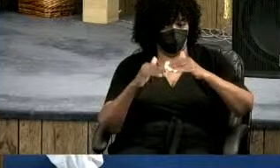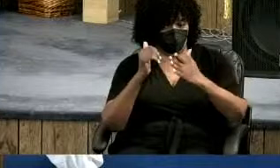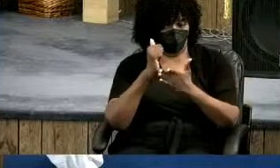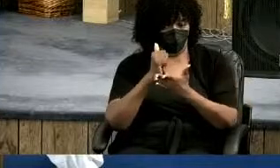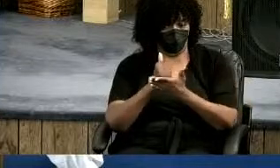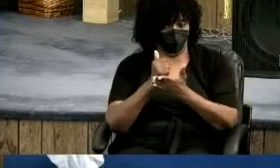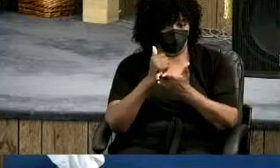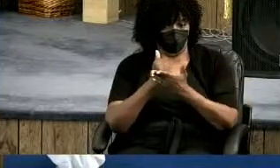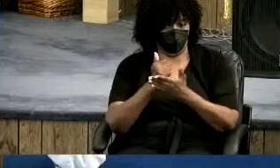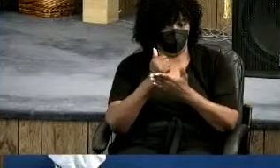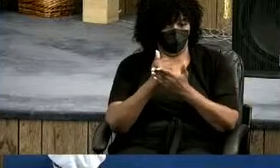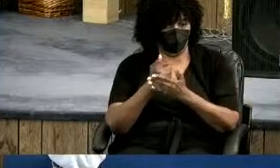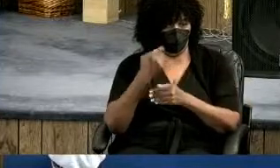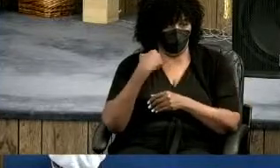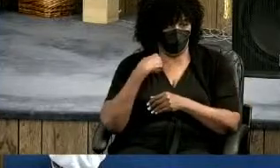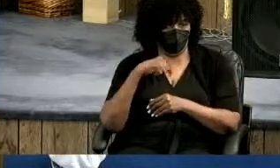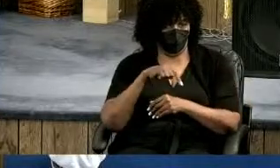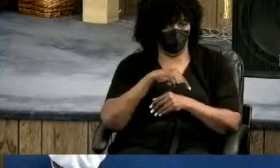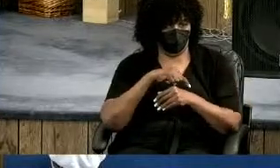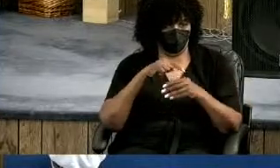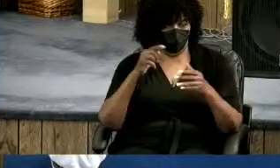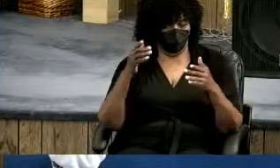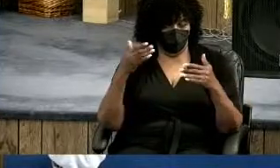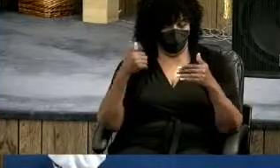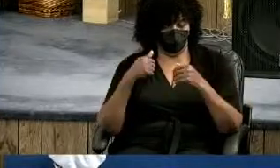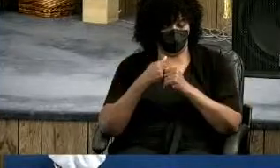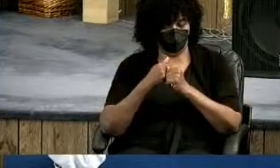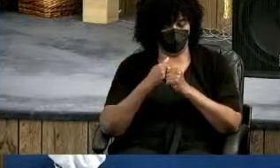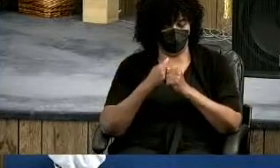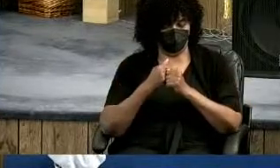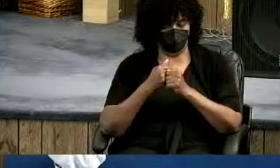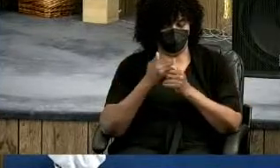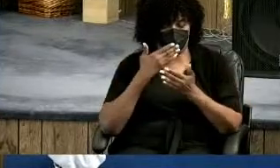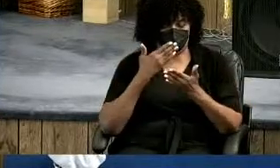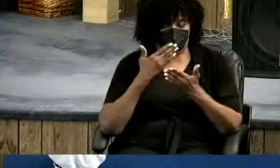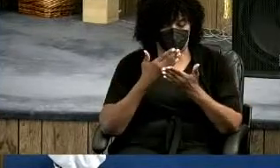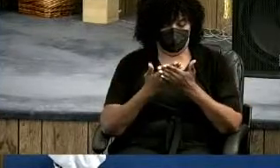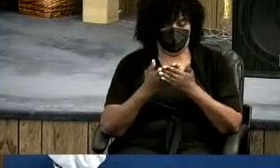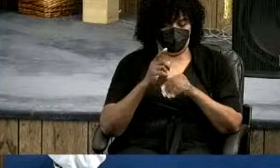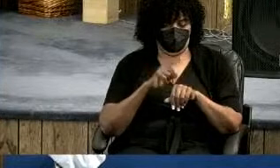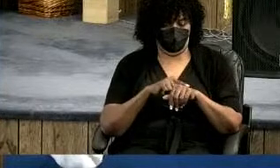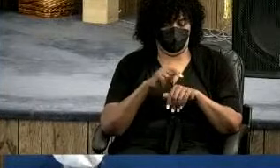Man, what a high time in Jesus today, huh? Man, awesome.